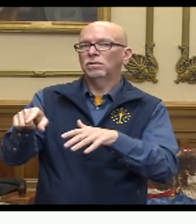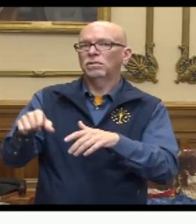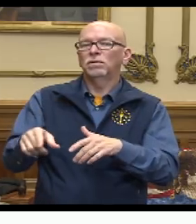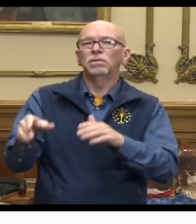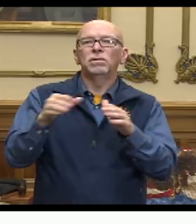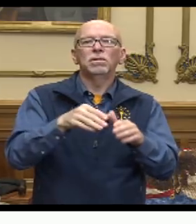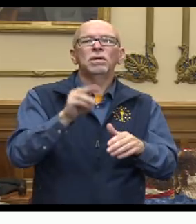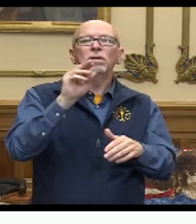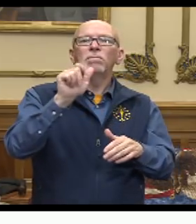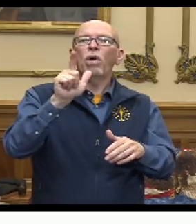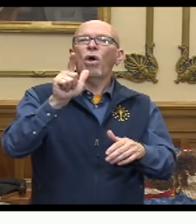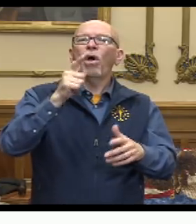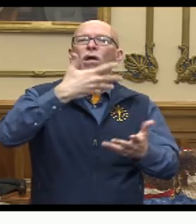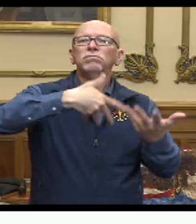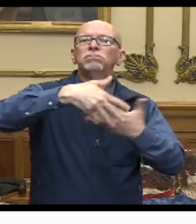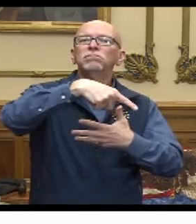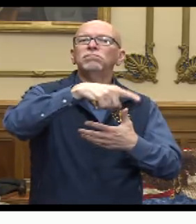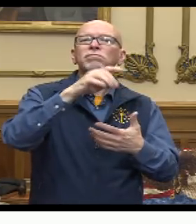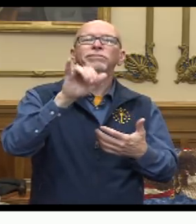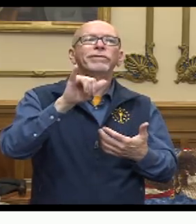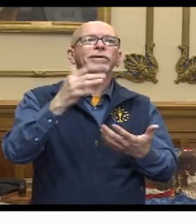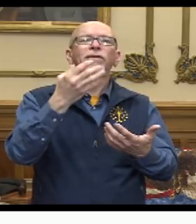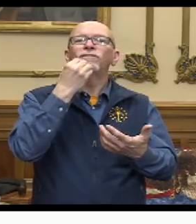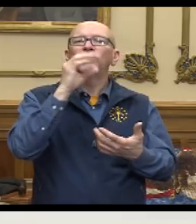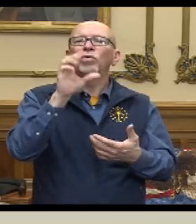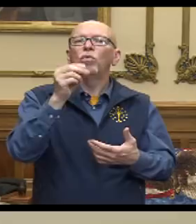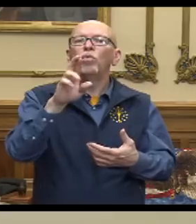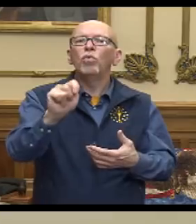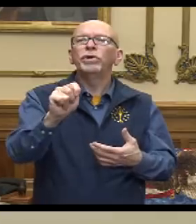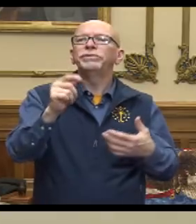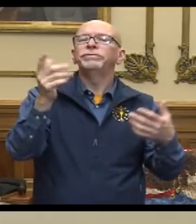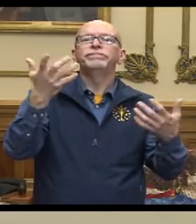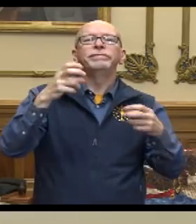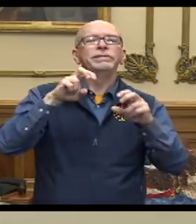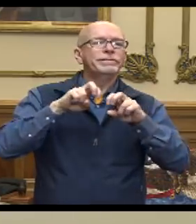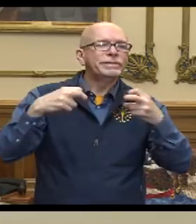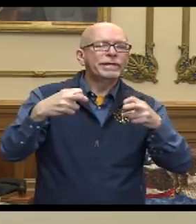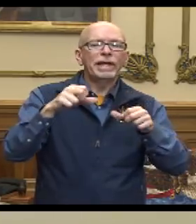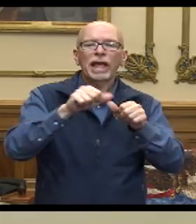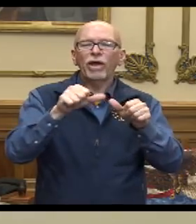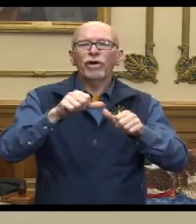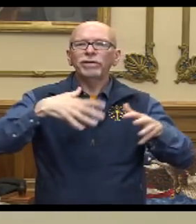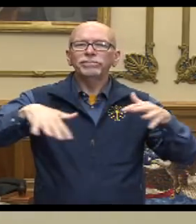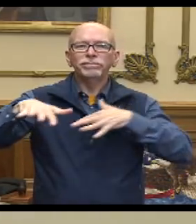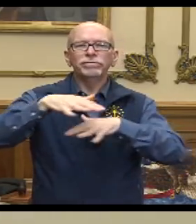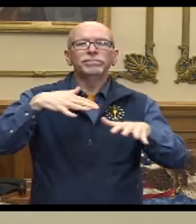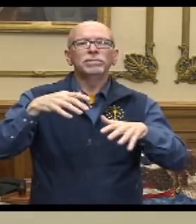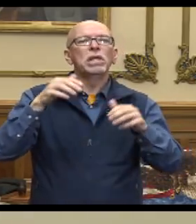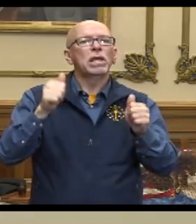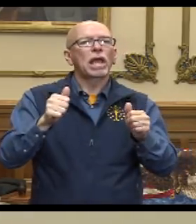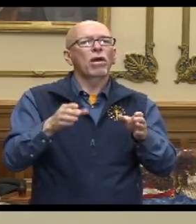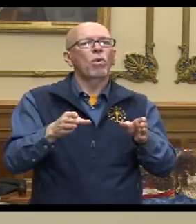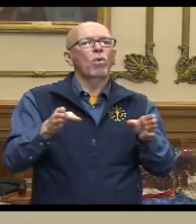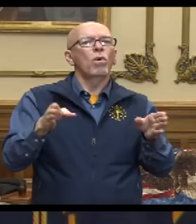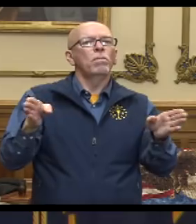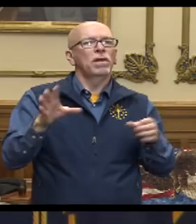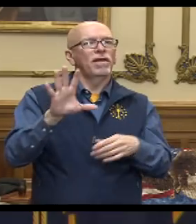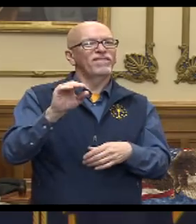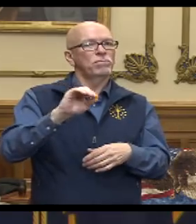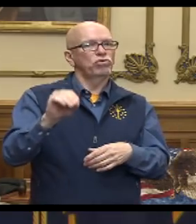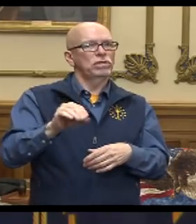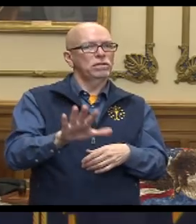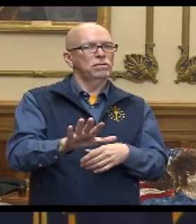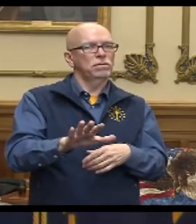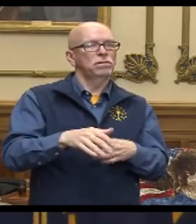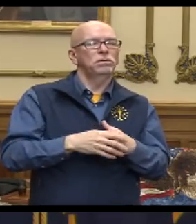mall common areas, such as food courts and sitting areas, may further open at